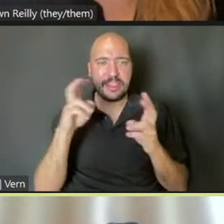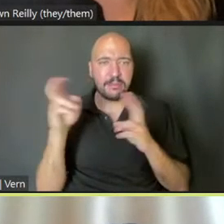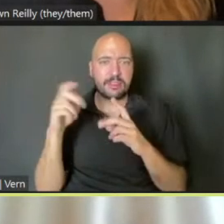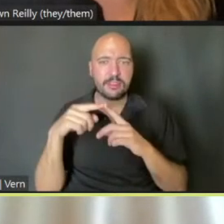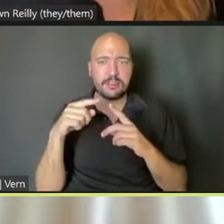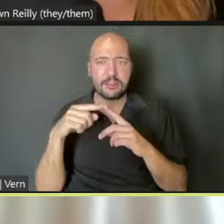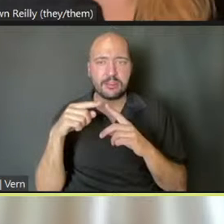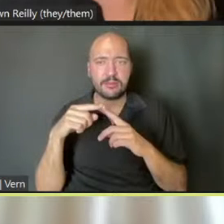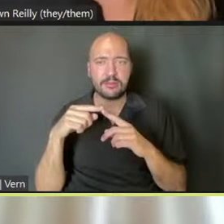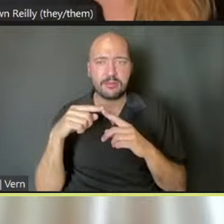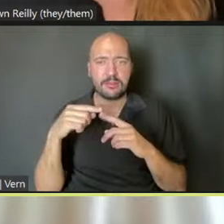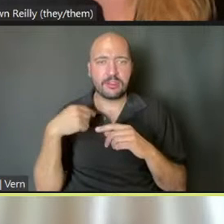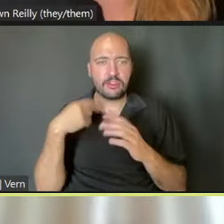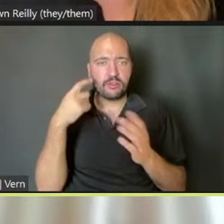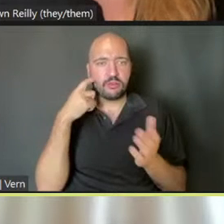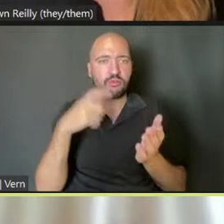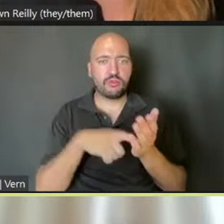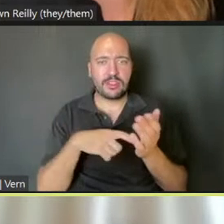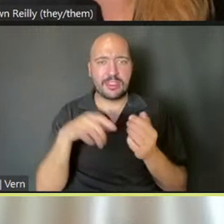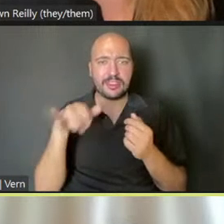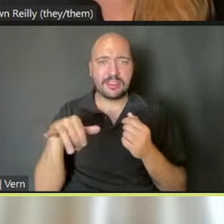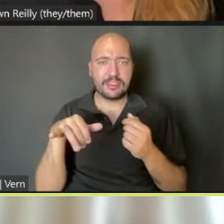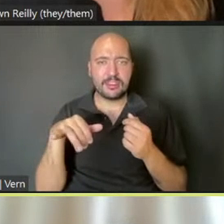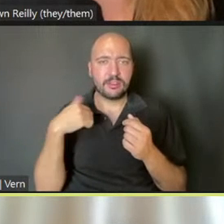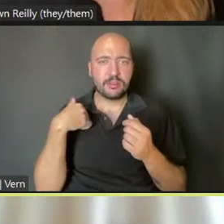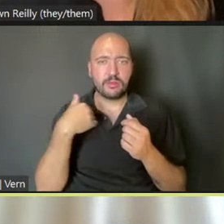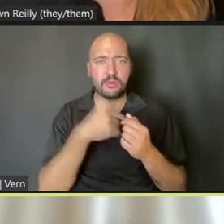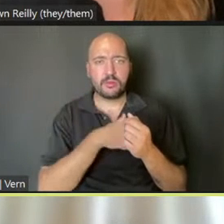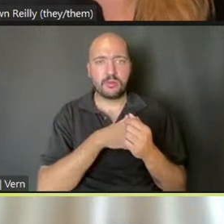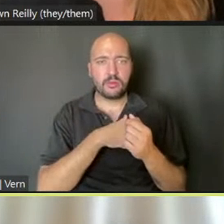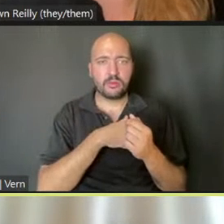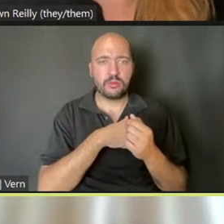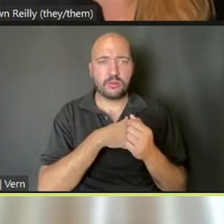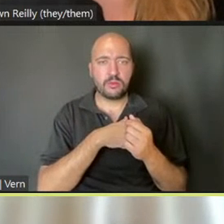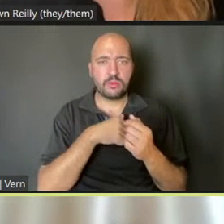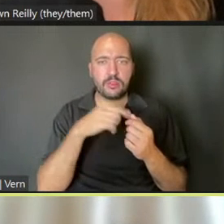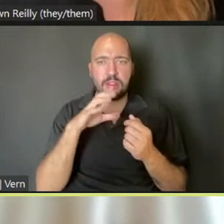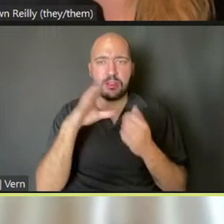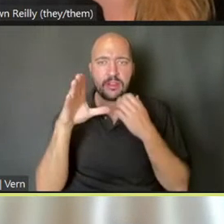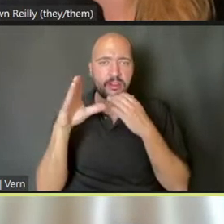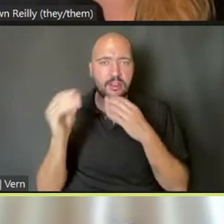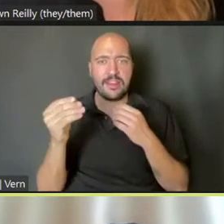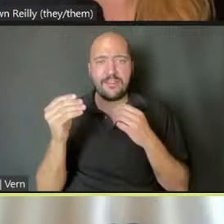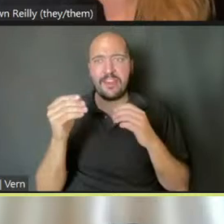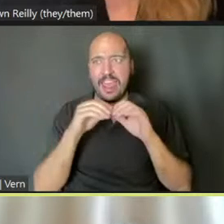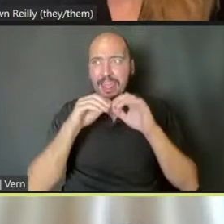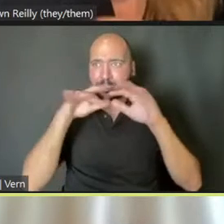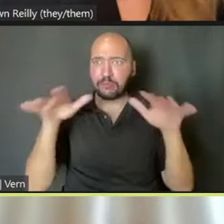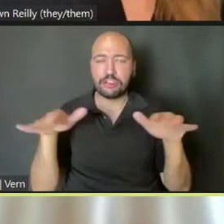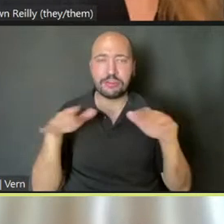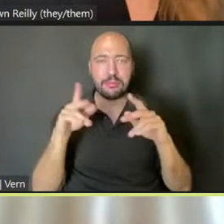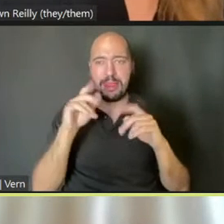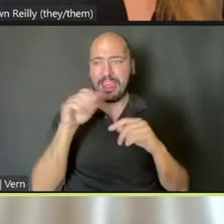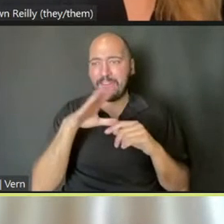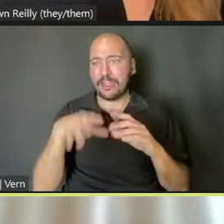and I realized that we African diasporic